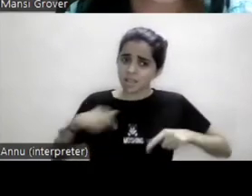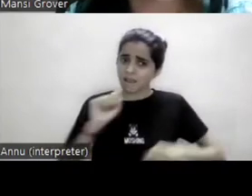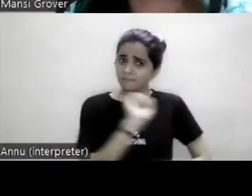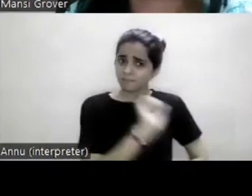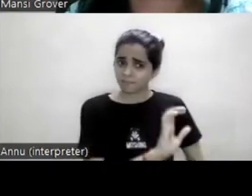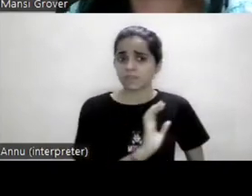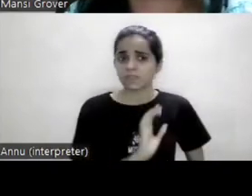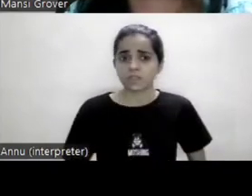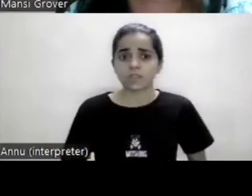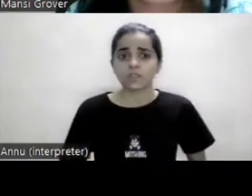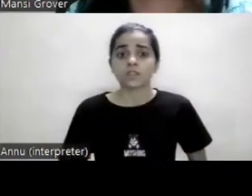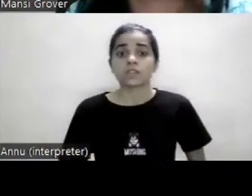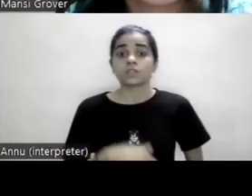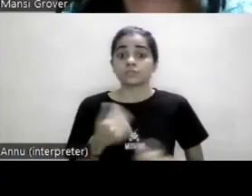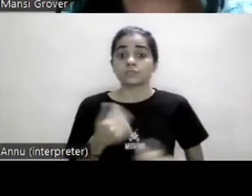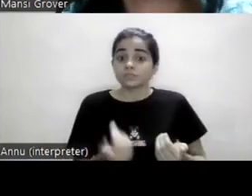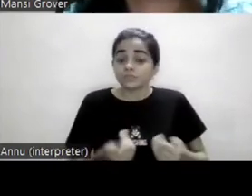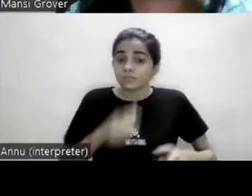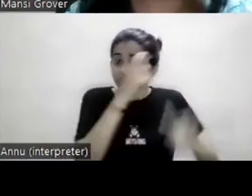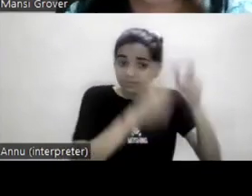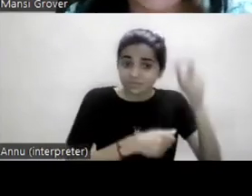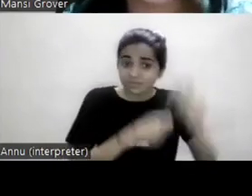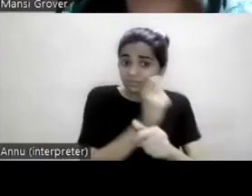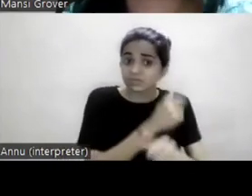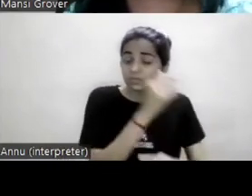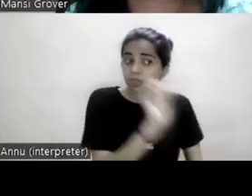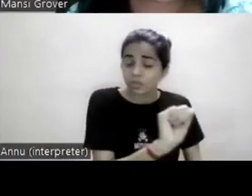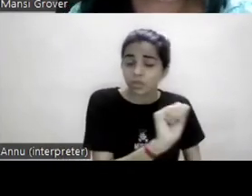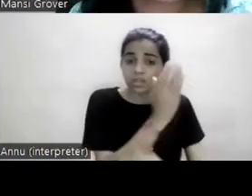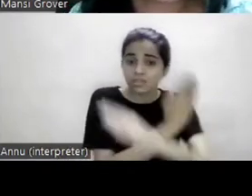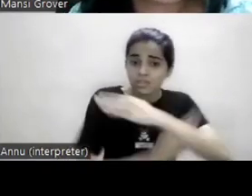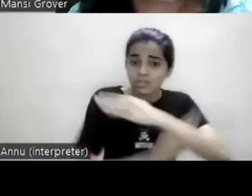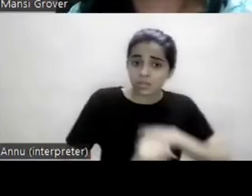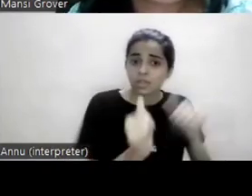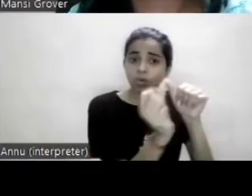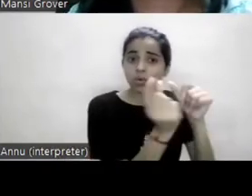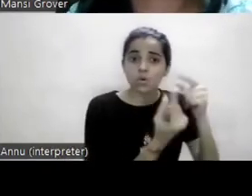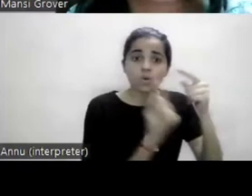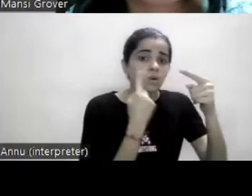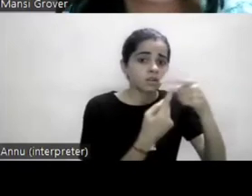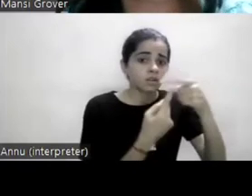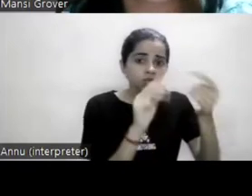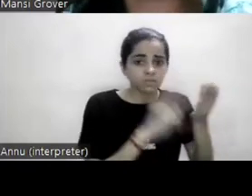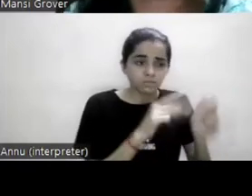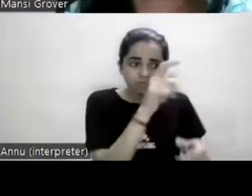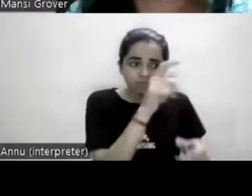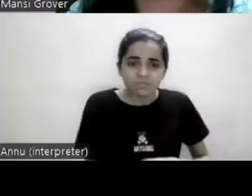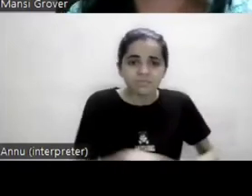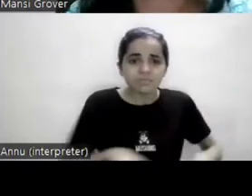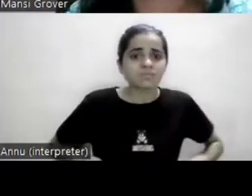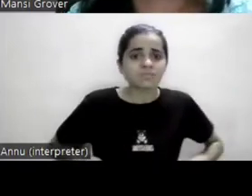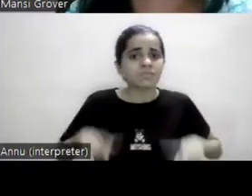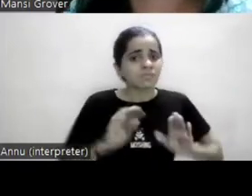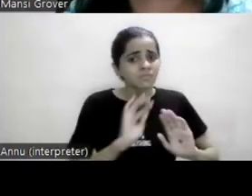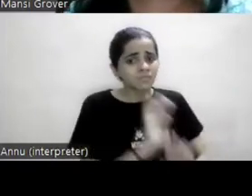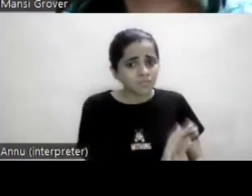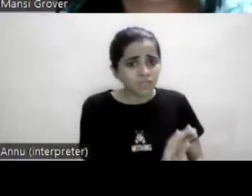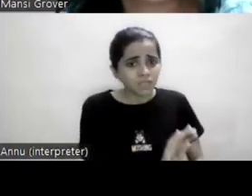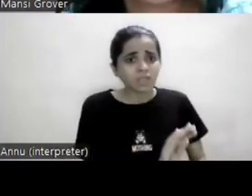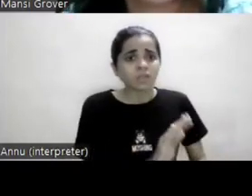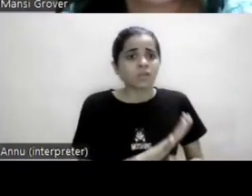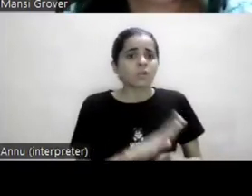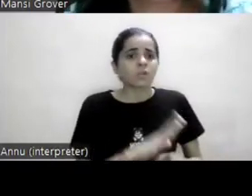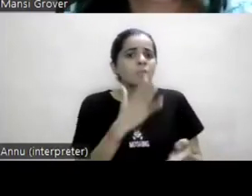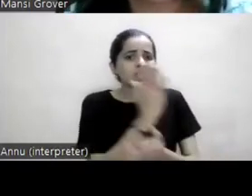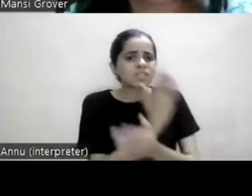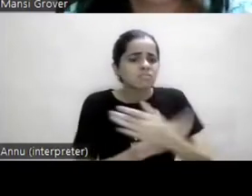also autistic presence that resists the many discourses that would simplify or ignore the